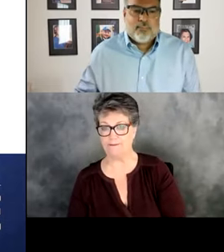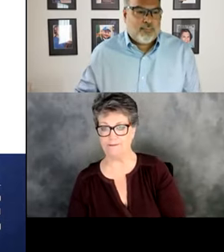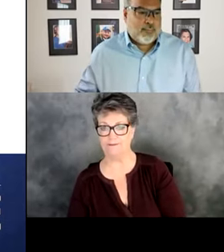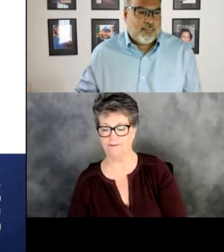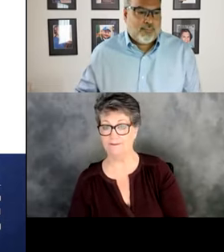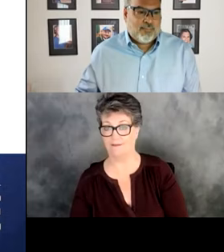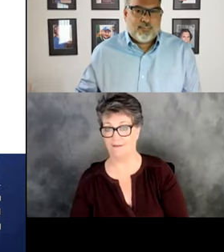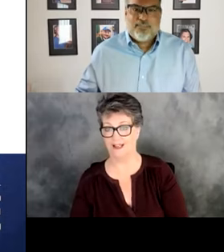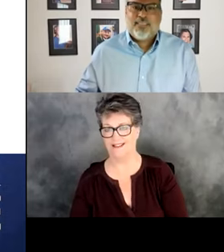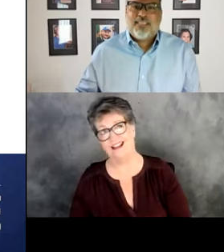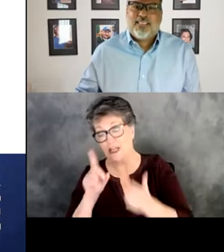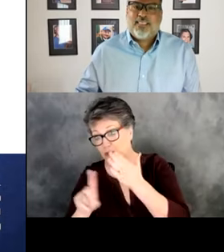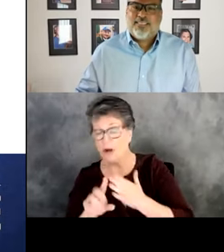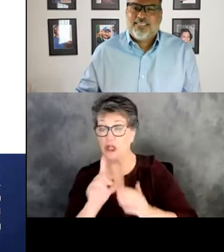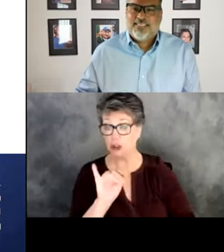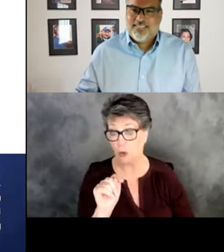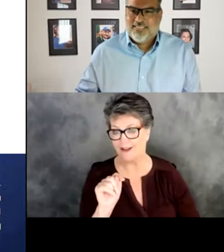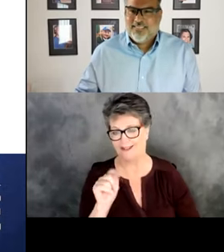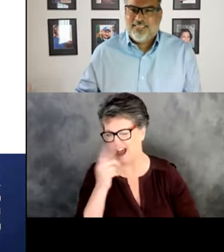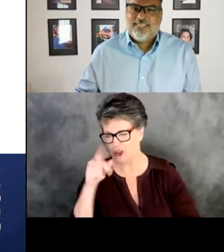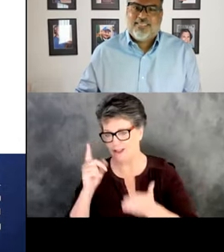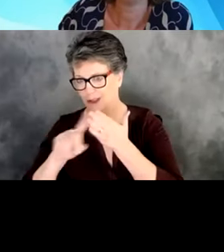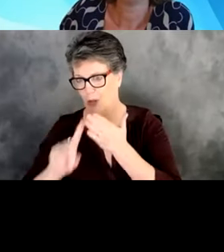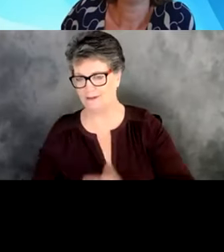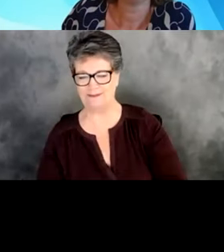To do that, not explore it, to do it.